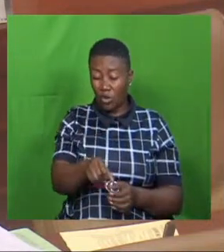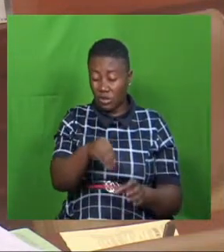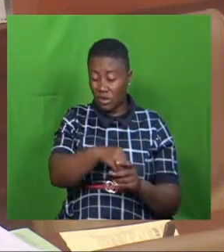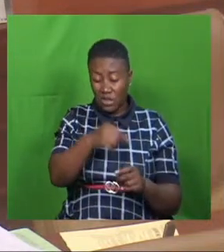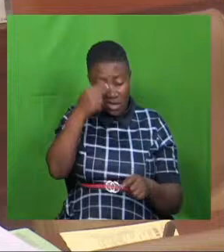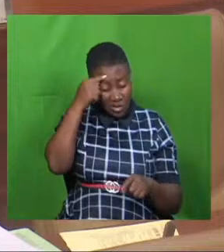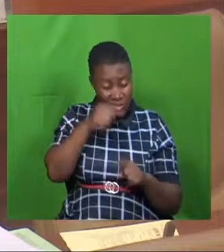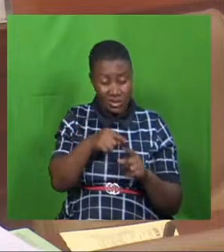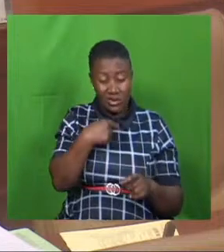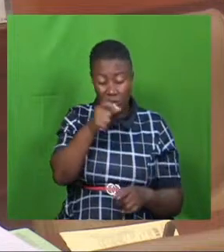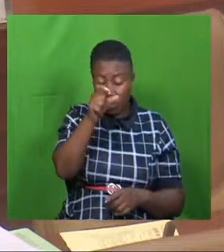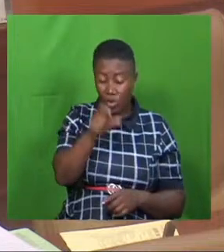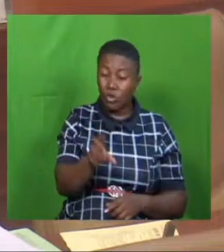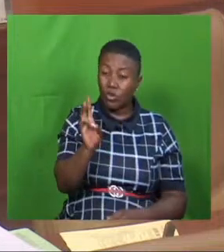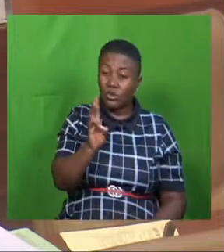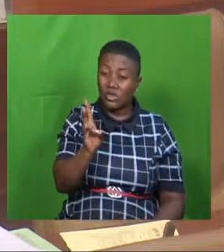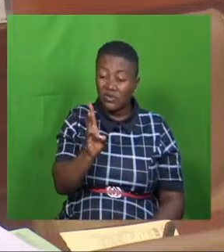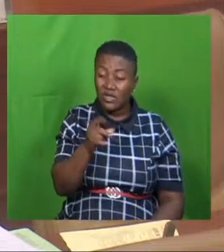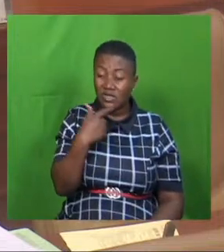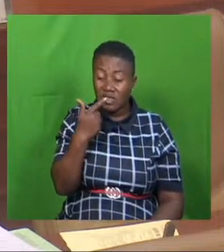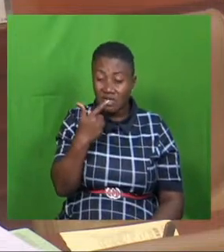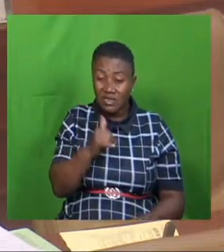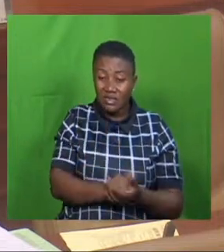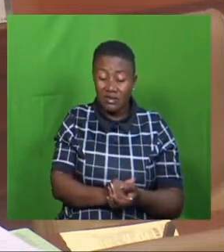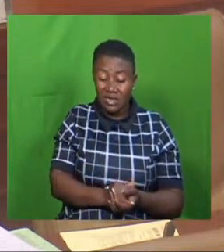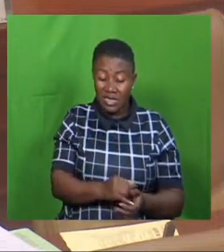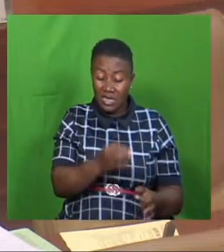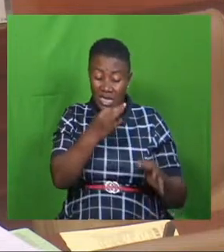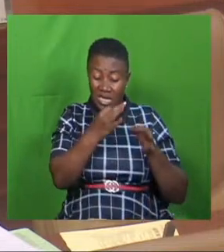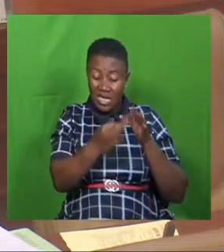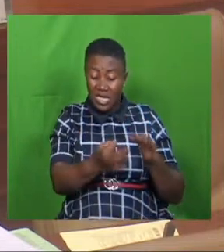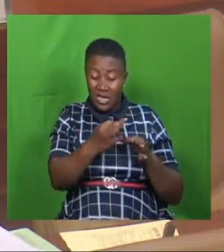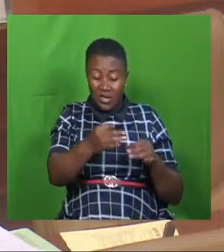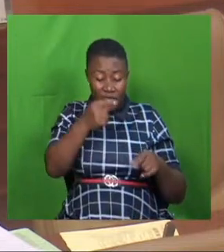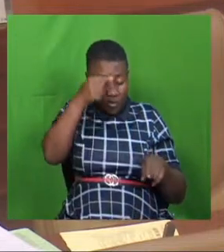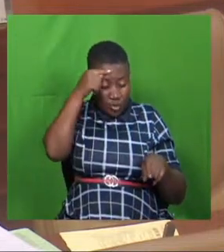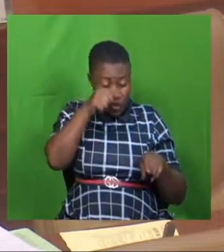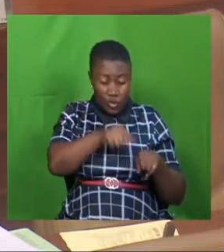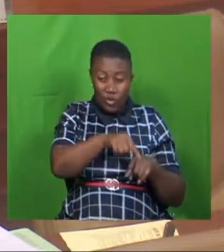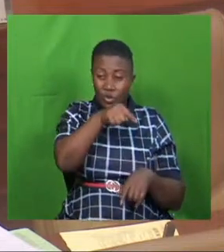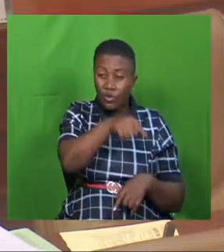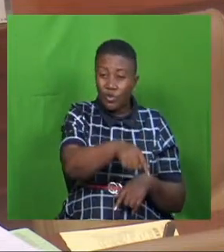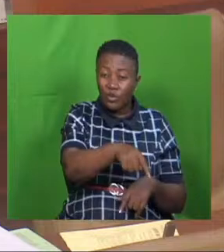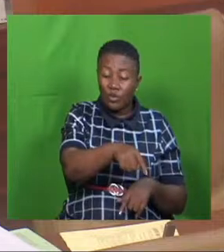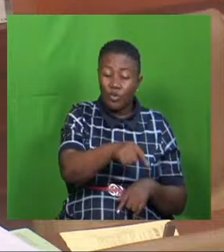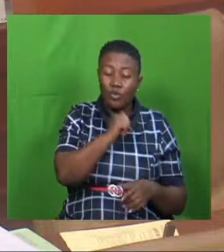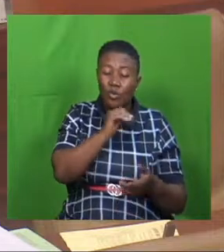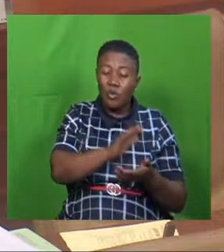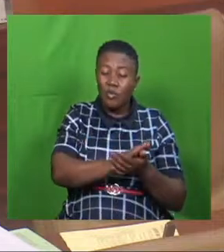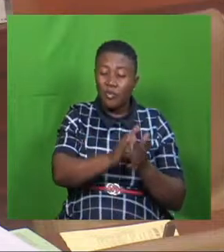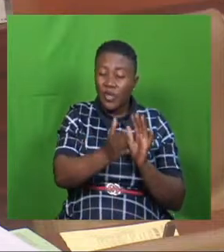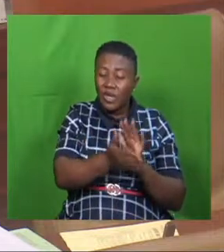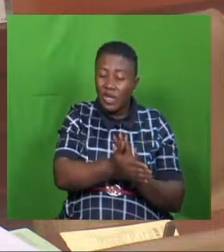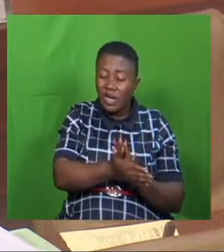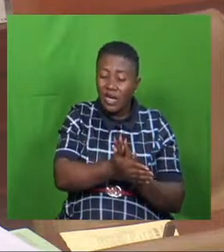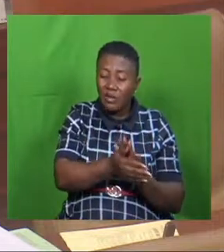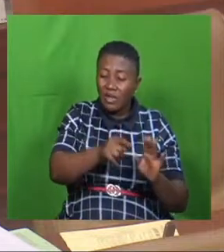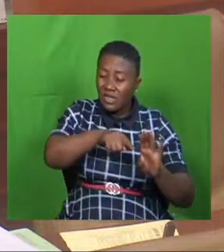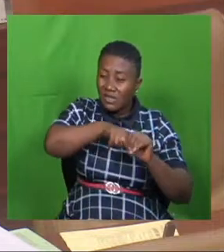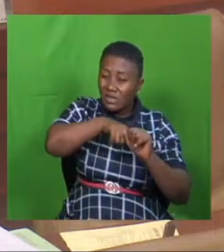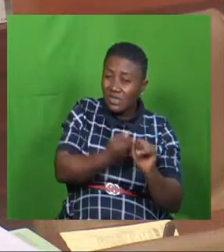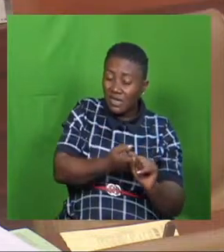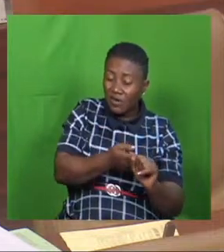quote, clause 7, that if the contract has not become effective within 3 months from the day it's